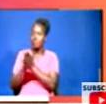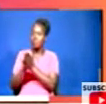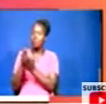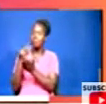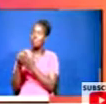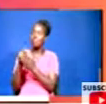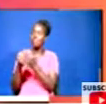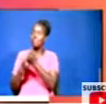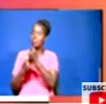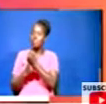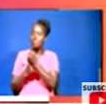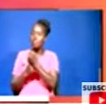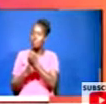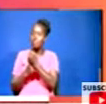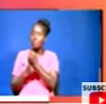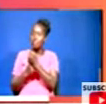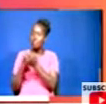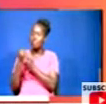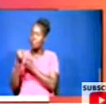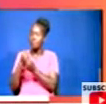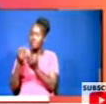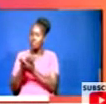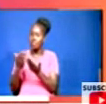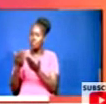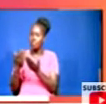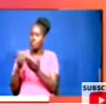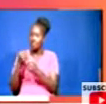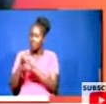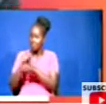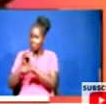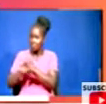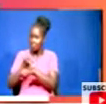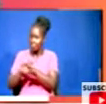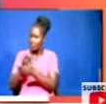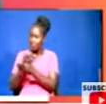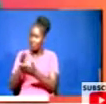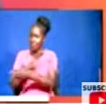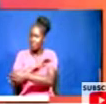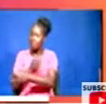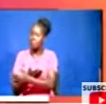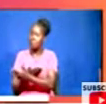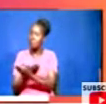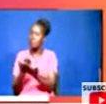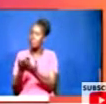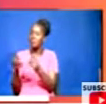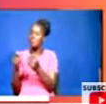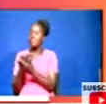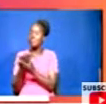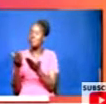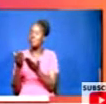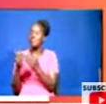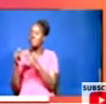to support local production of fertilizer, that will make it go down. I mean, look at Nigeria. The fertilizer costing less